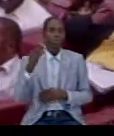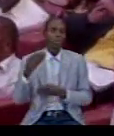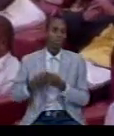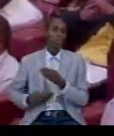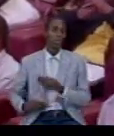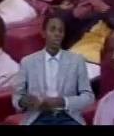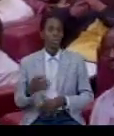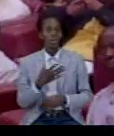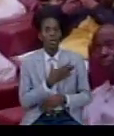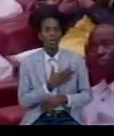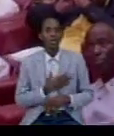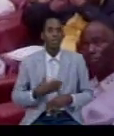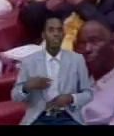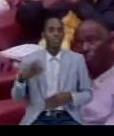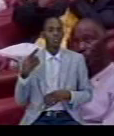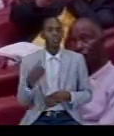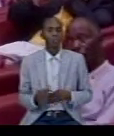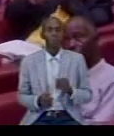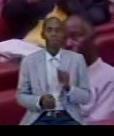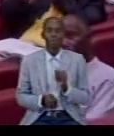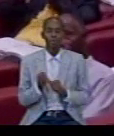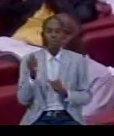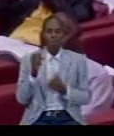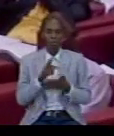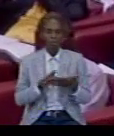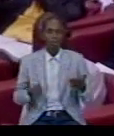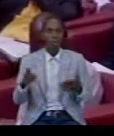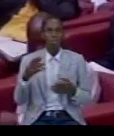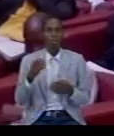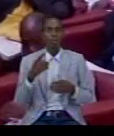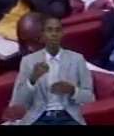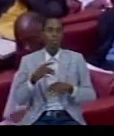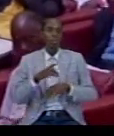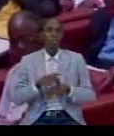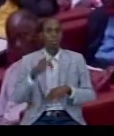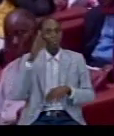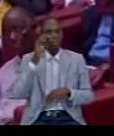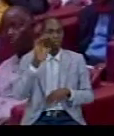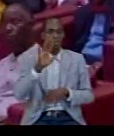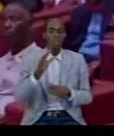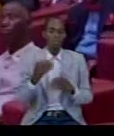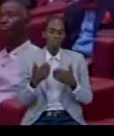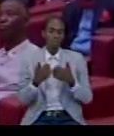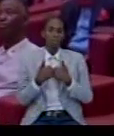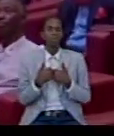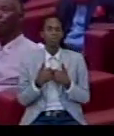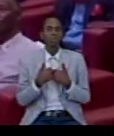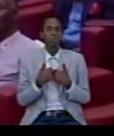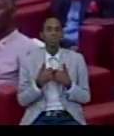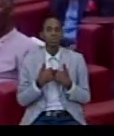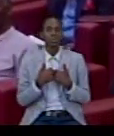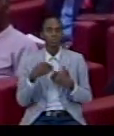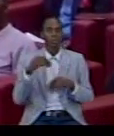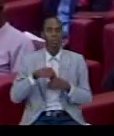inheritance, and the uttermost parts of the earth for thy possession. Then